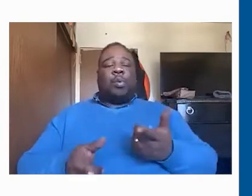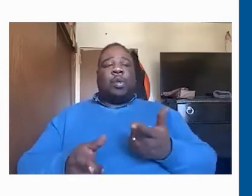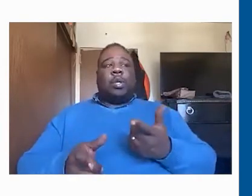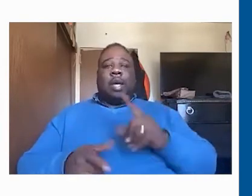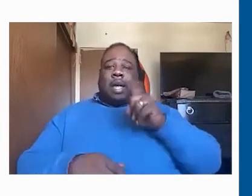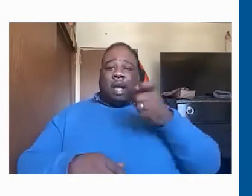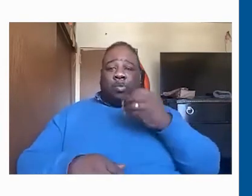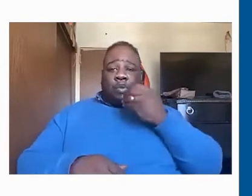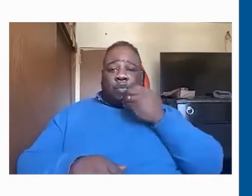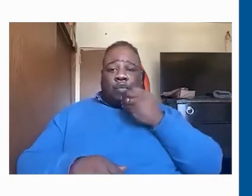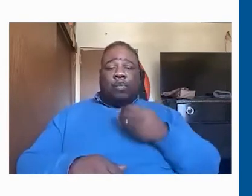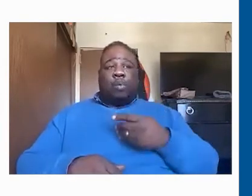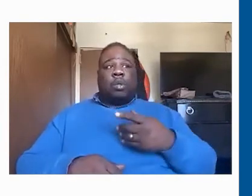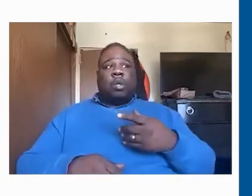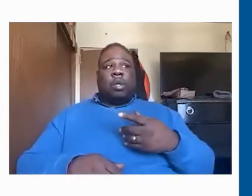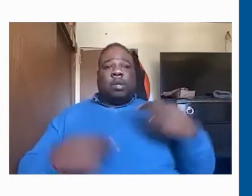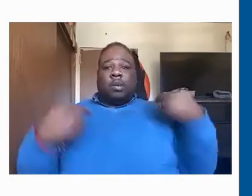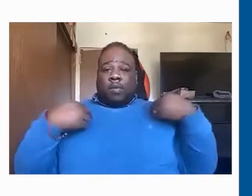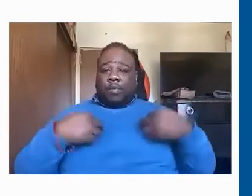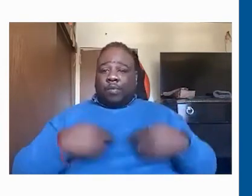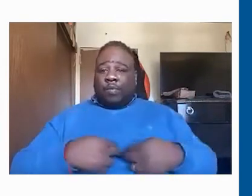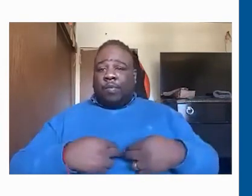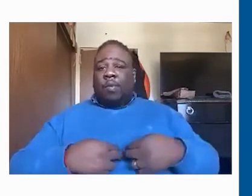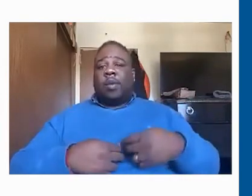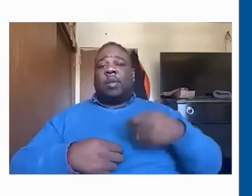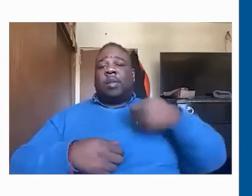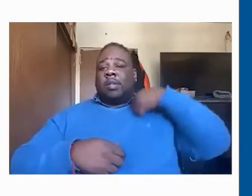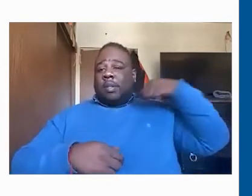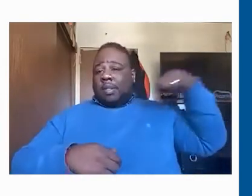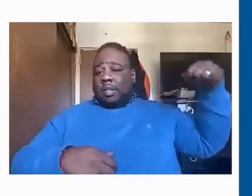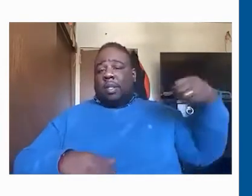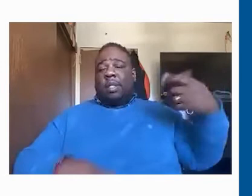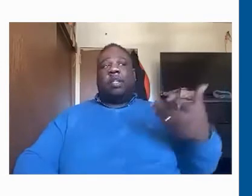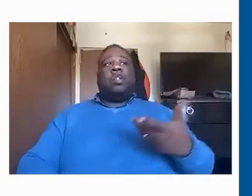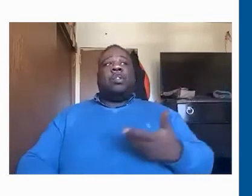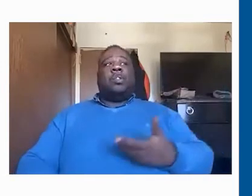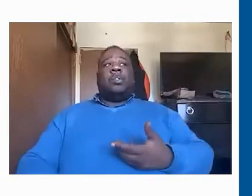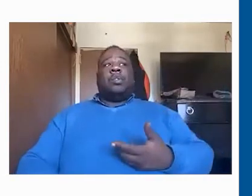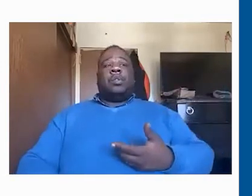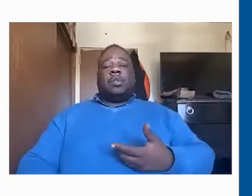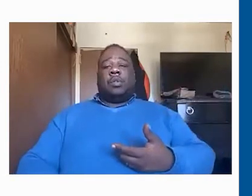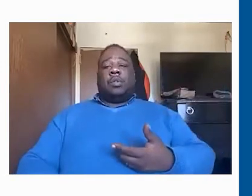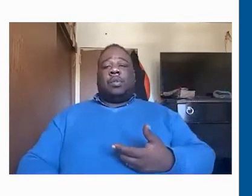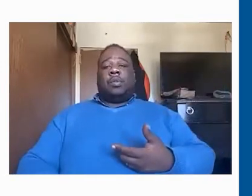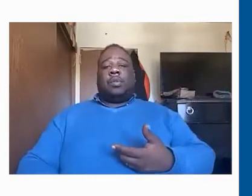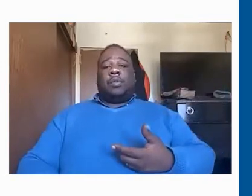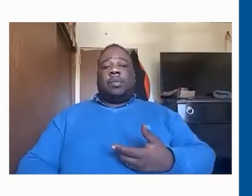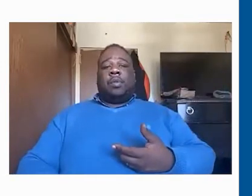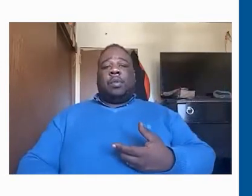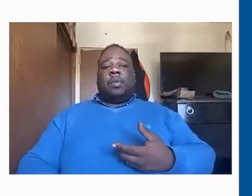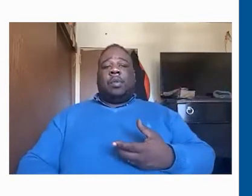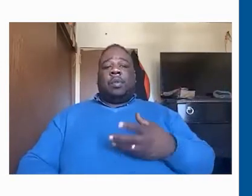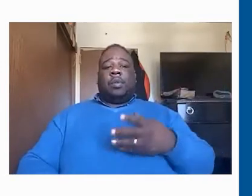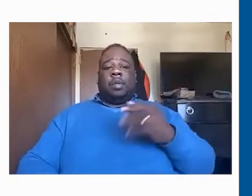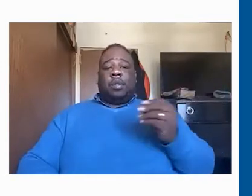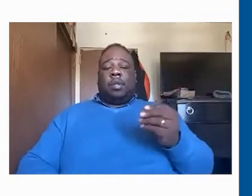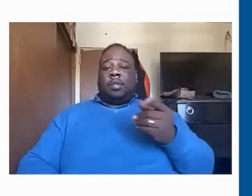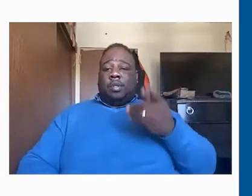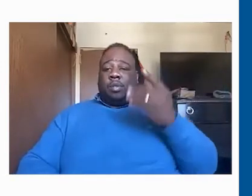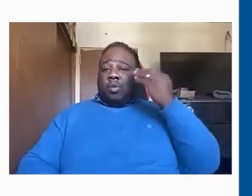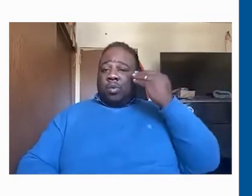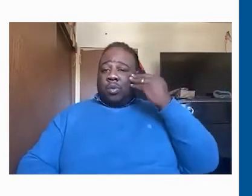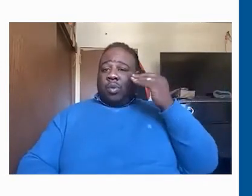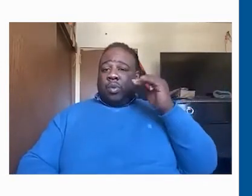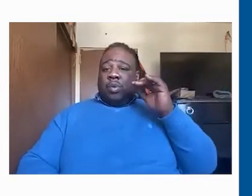maybe a carrier if you need it. Because it's obviously I'm talking about service animals here, but pets can be in many forms. The